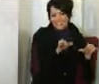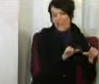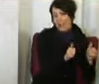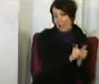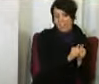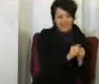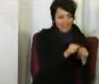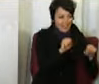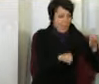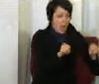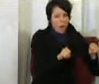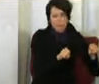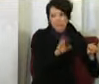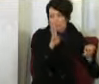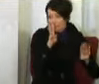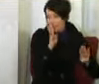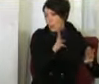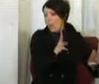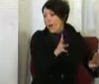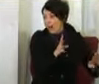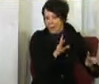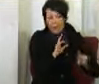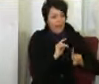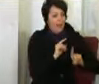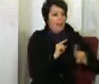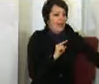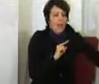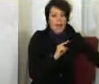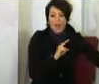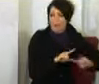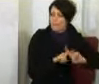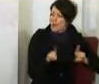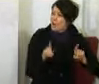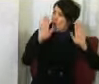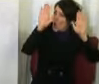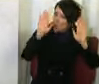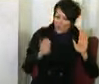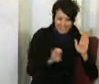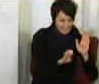way. And what a great example for his son that he set,